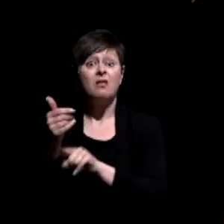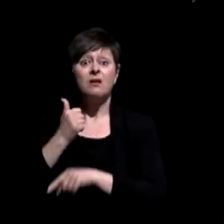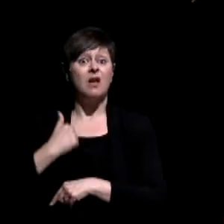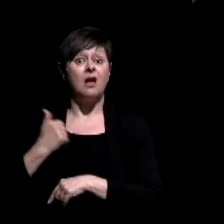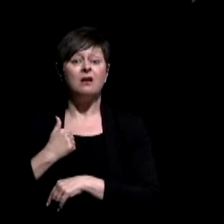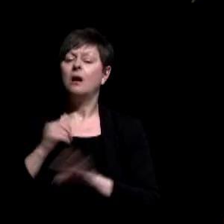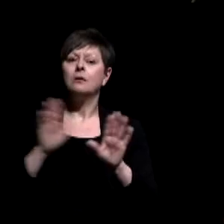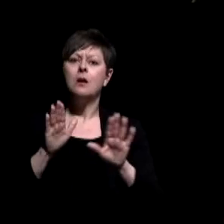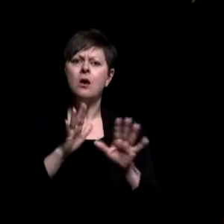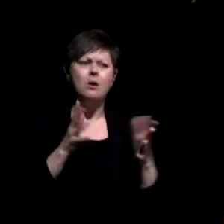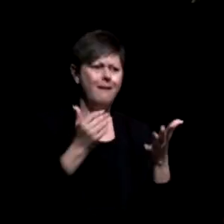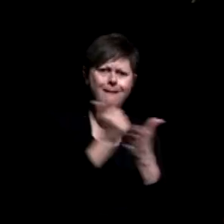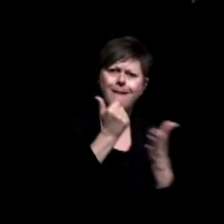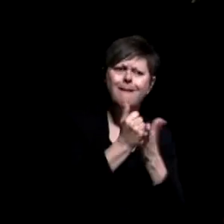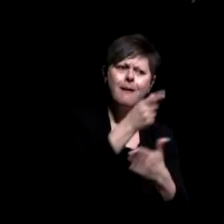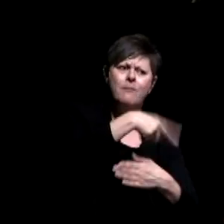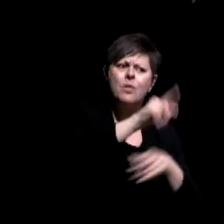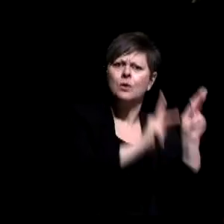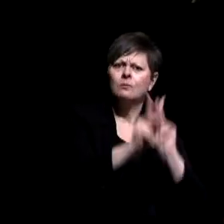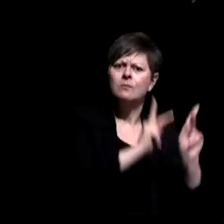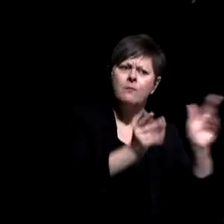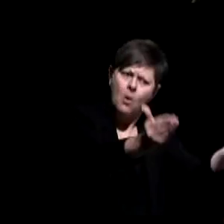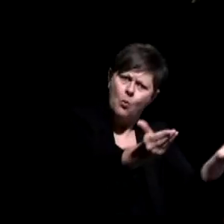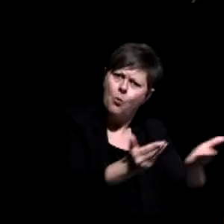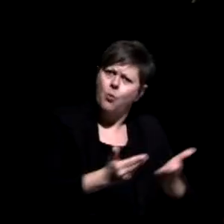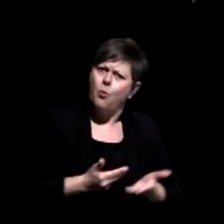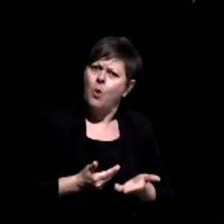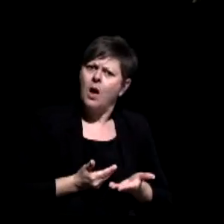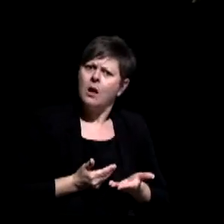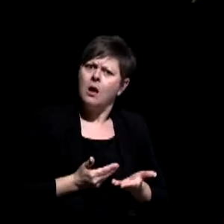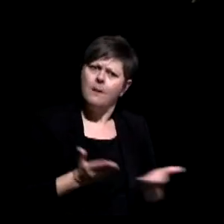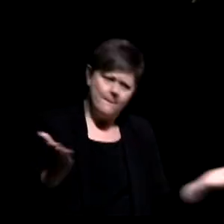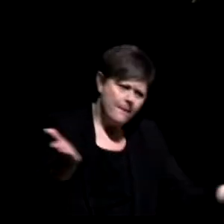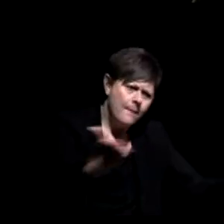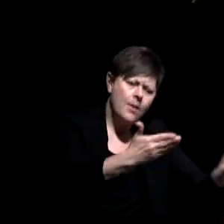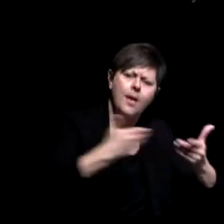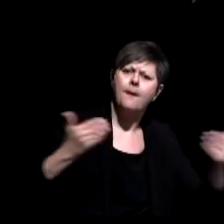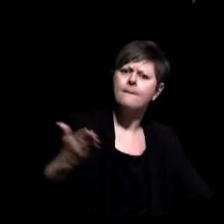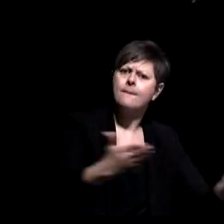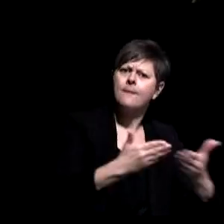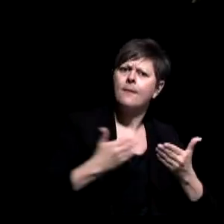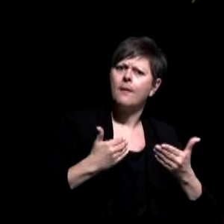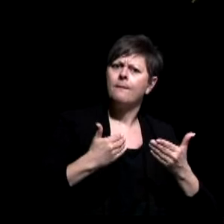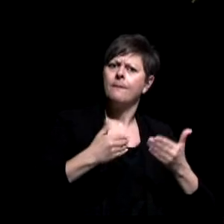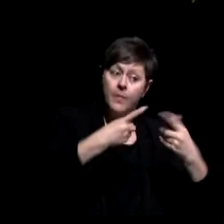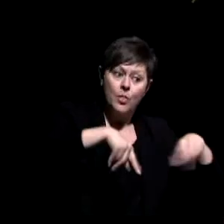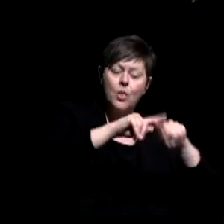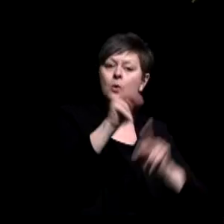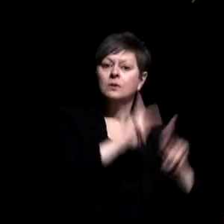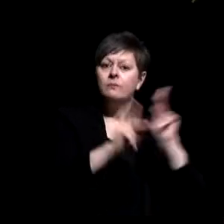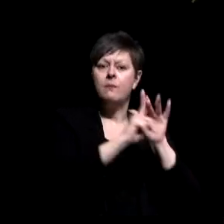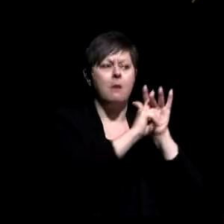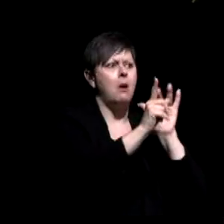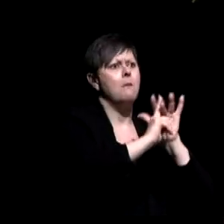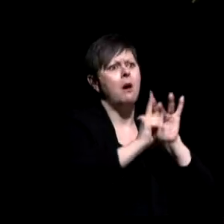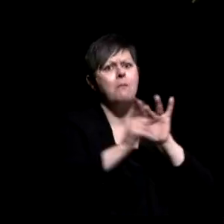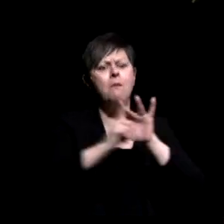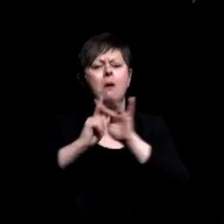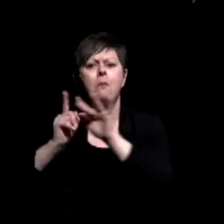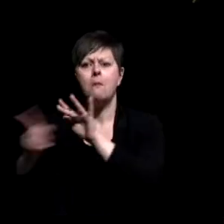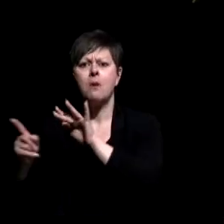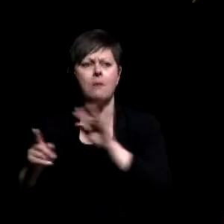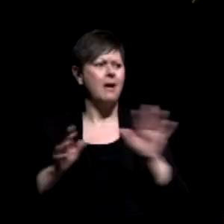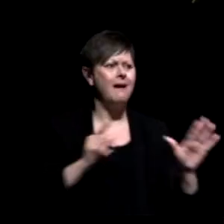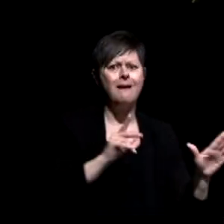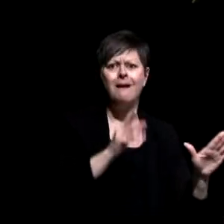people, to welcome families that had been displaced from their own homes, displaced